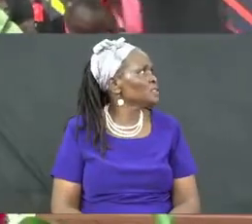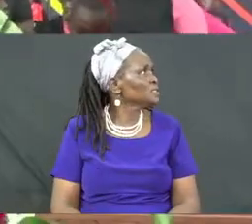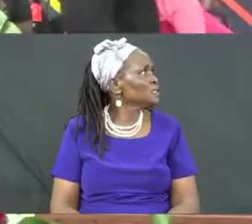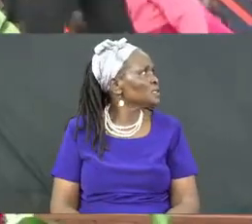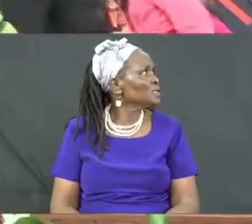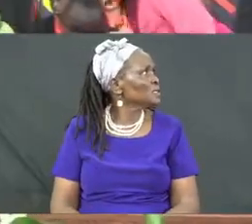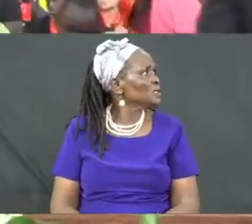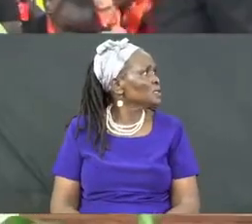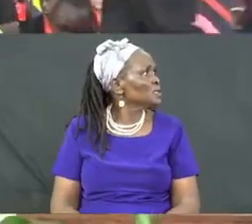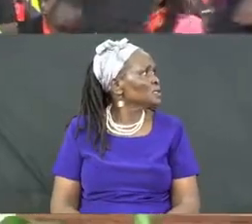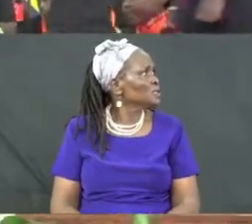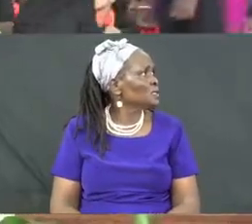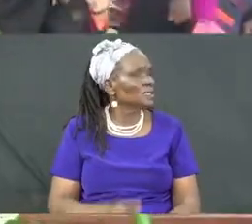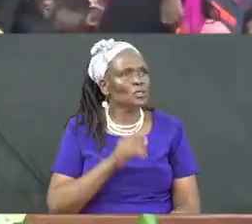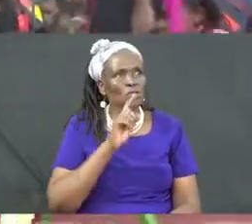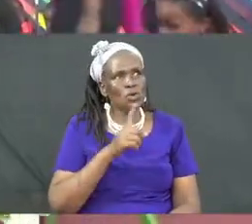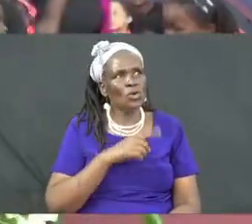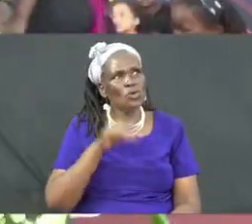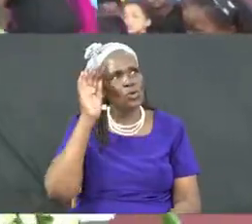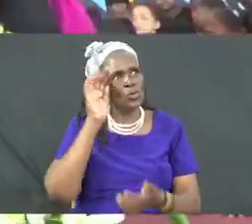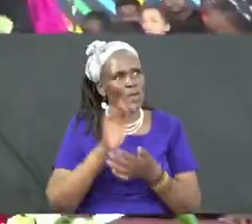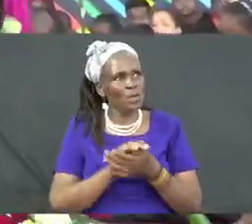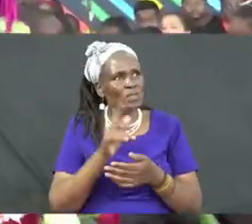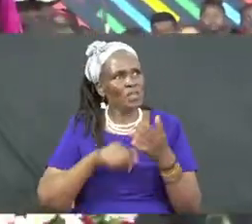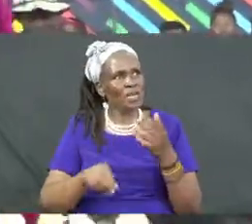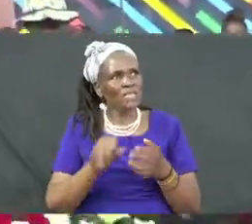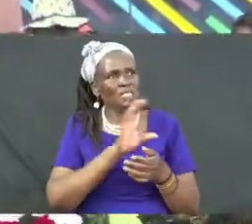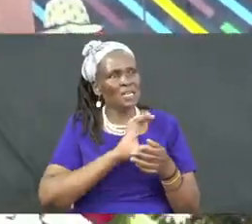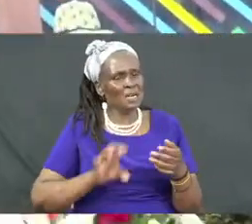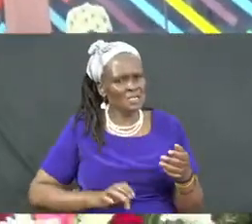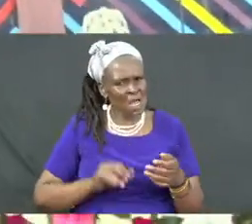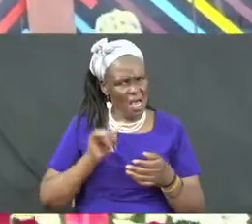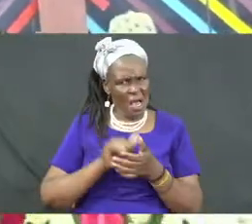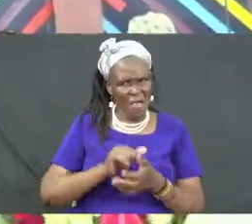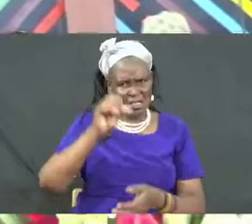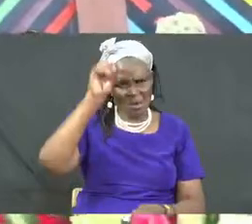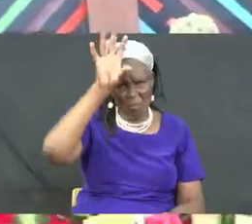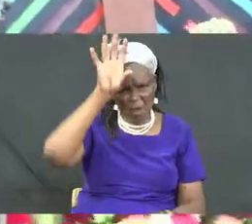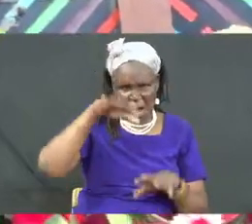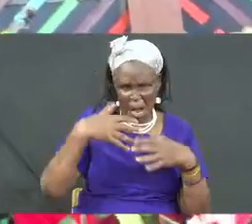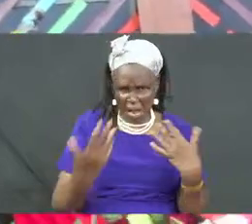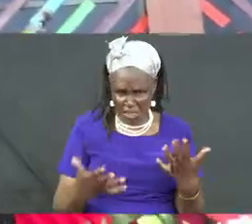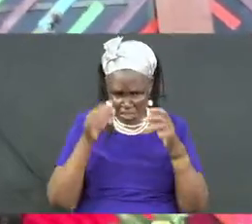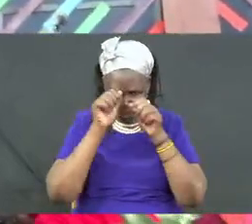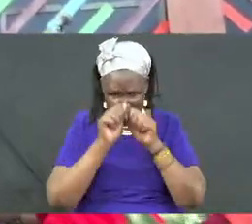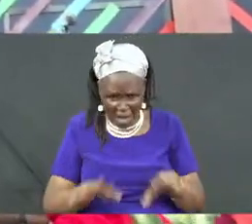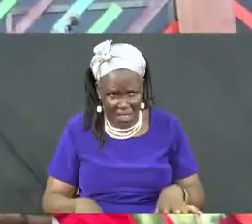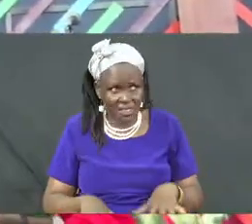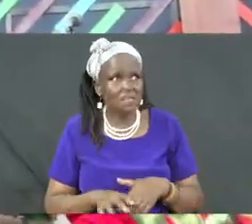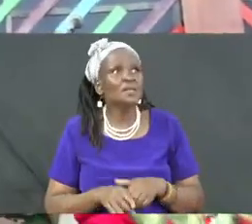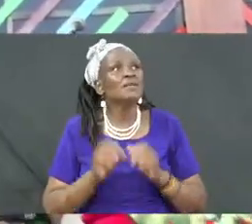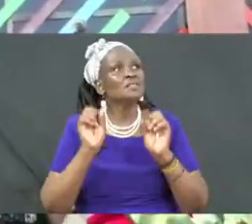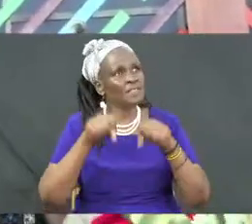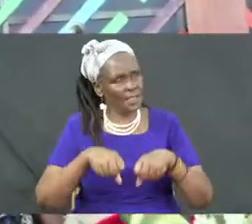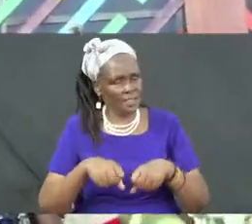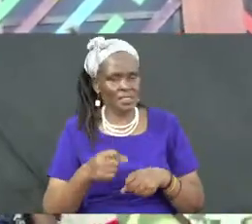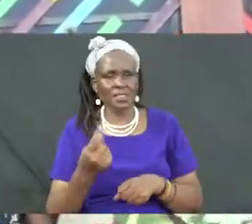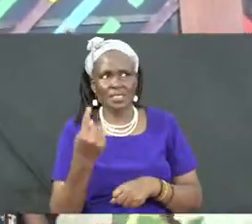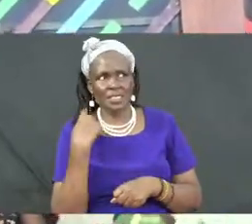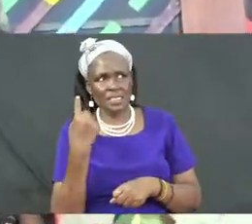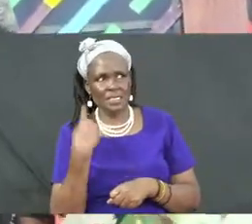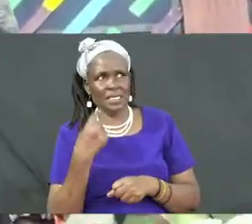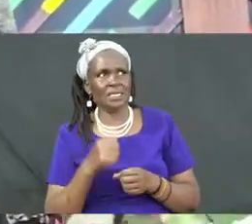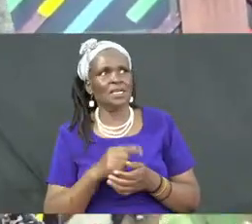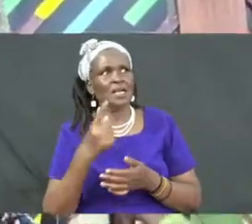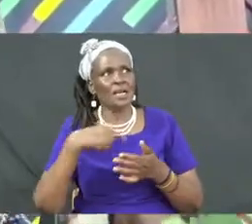Jogu, do you believe these guys? Ati Christ, ati miracles, ati blessed. That's so yesterday. Right?